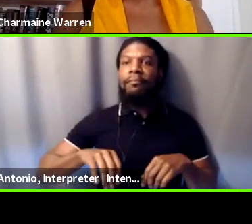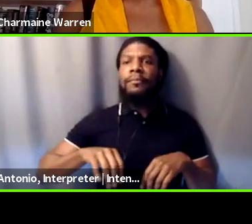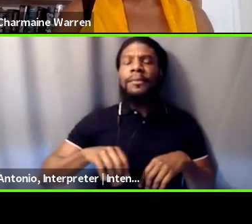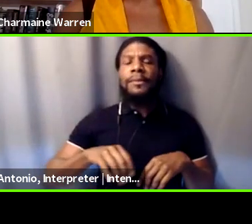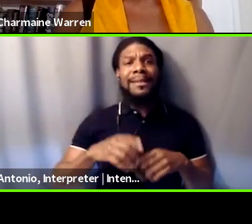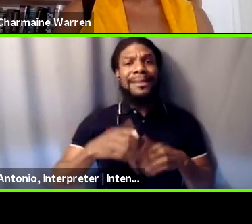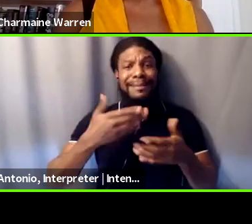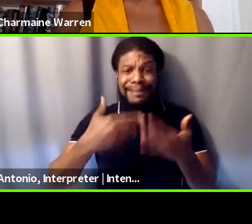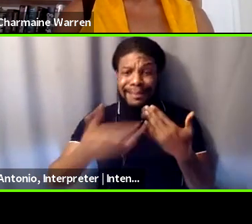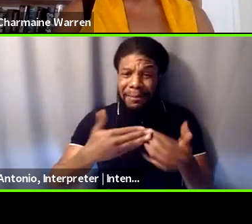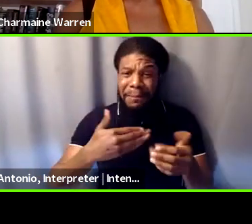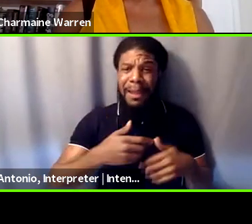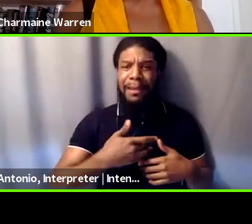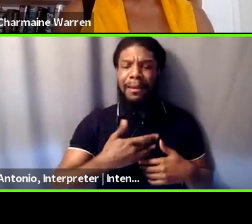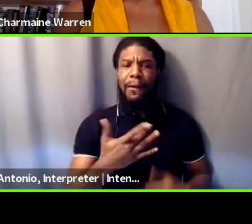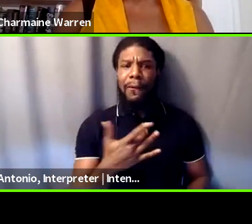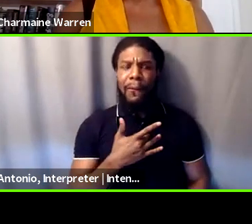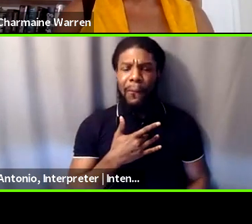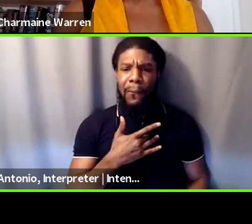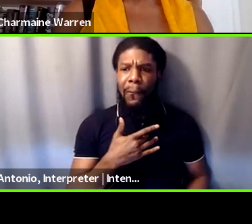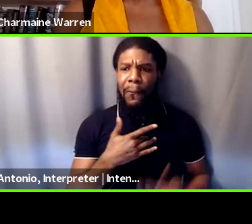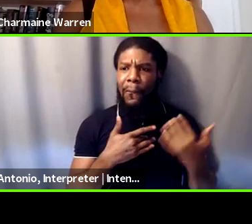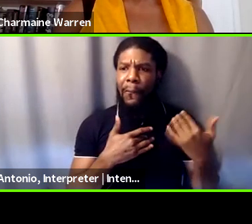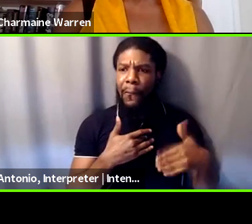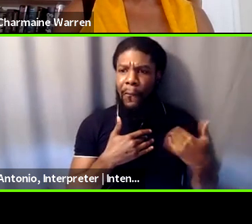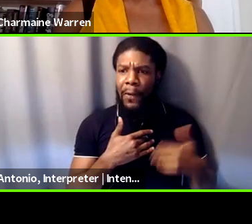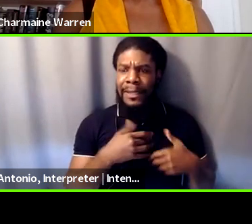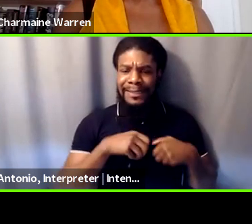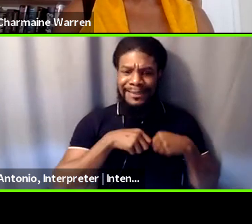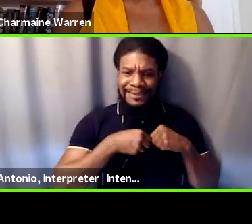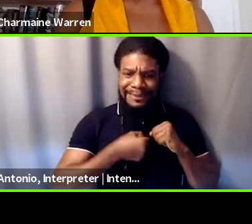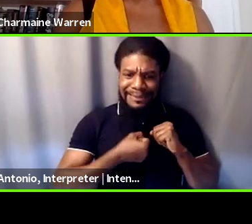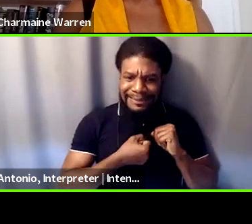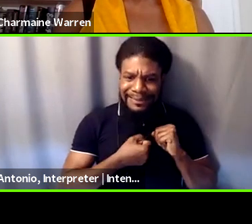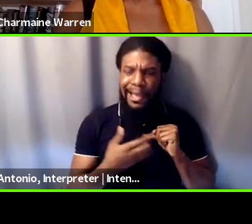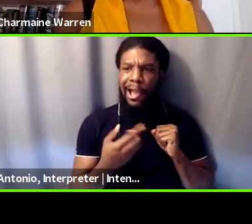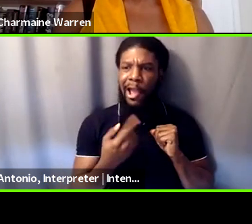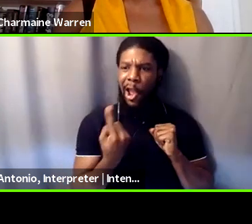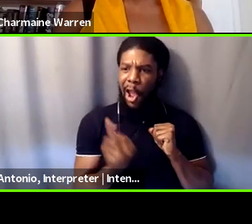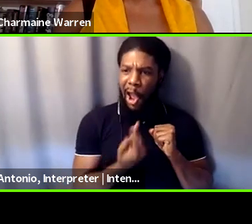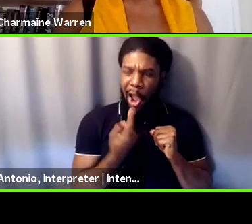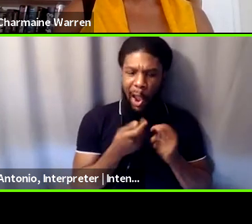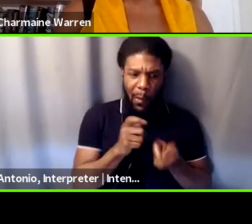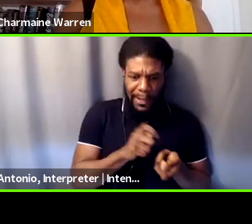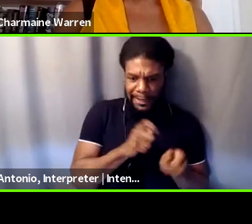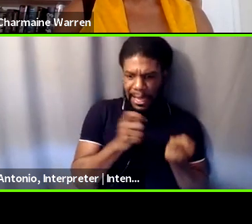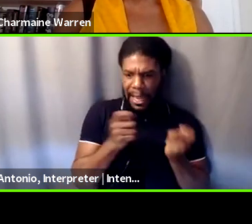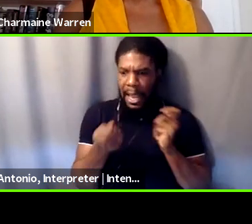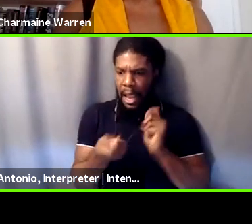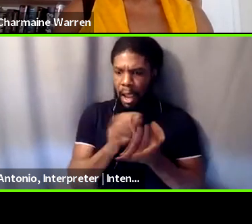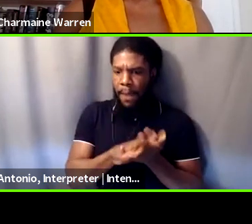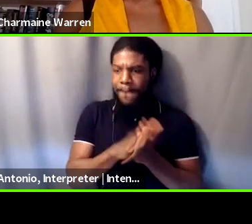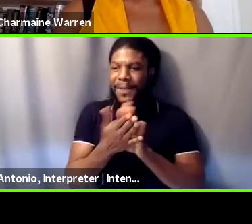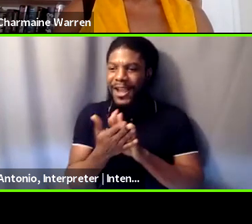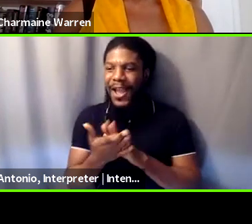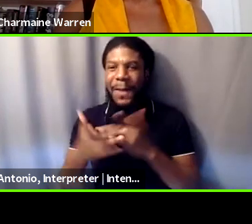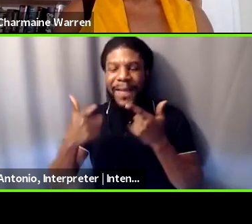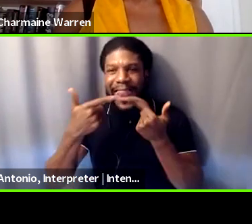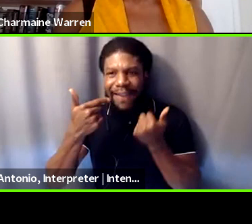like heart wrenching or touching my soul, it always moves into the laughter. So most of the time when I go to the theater,